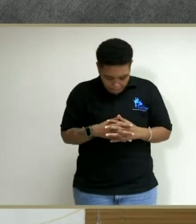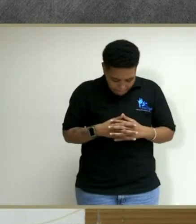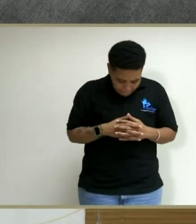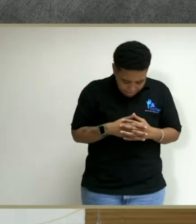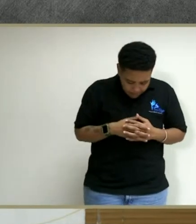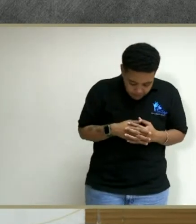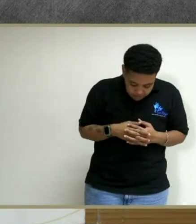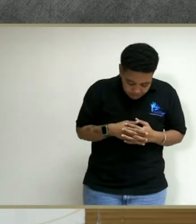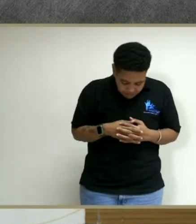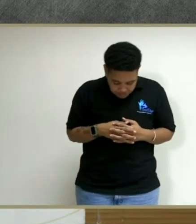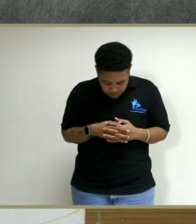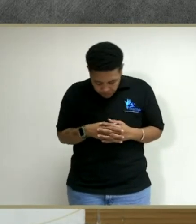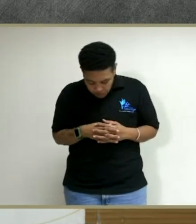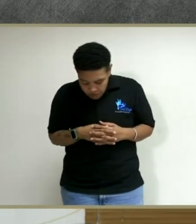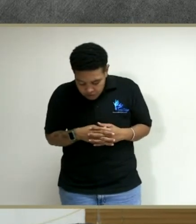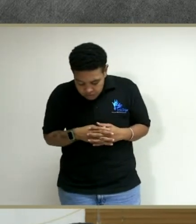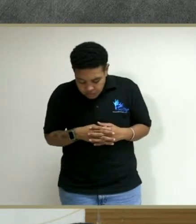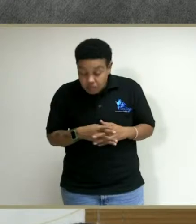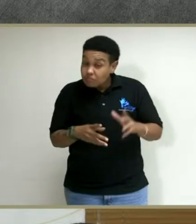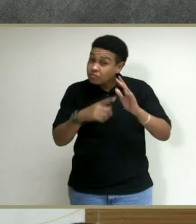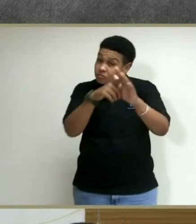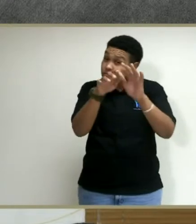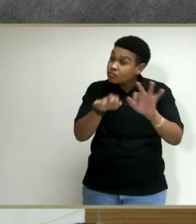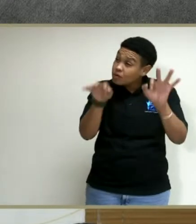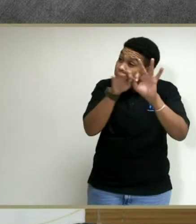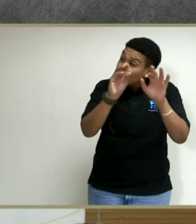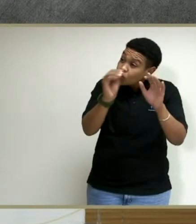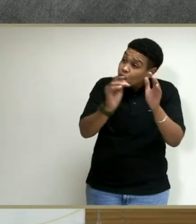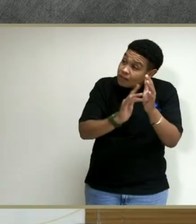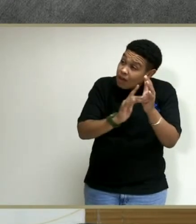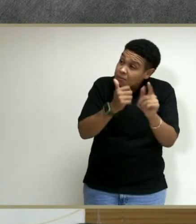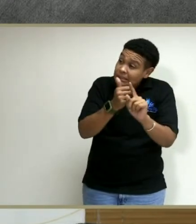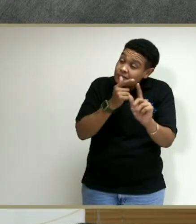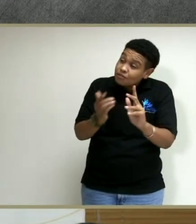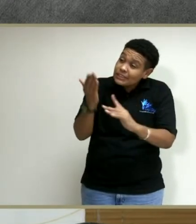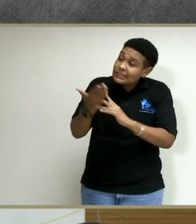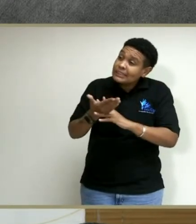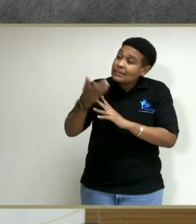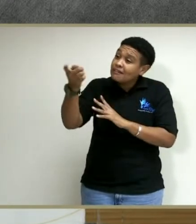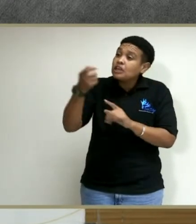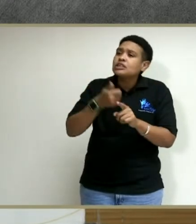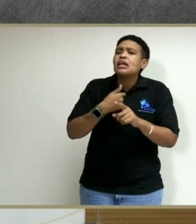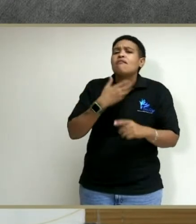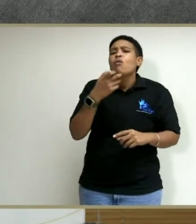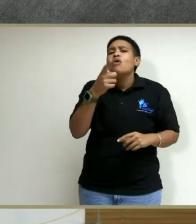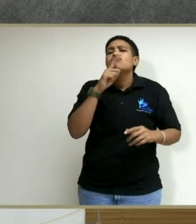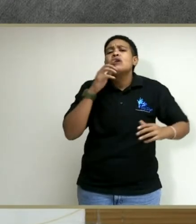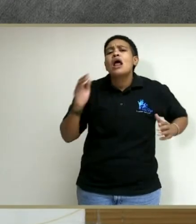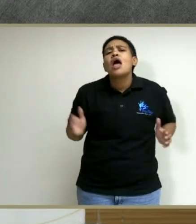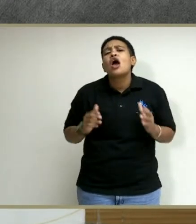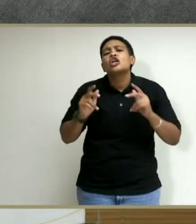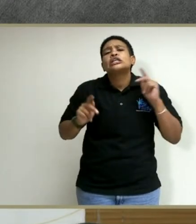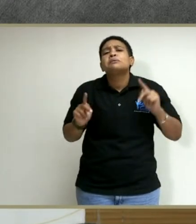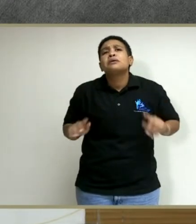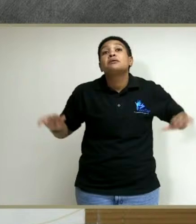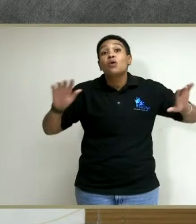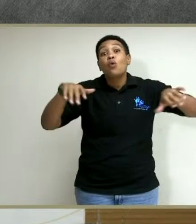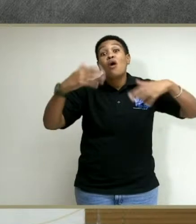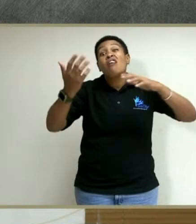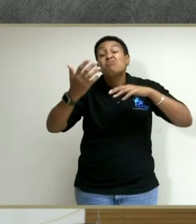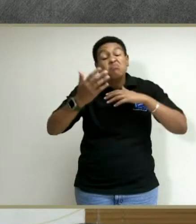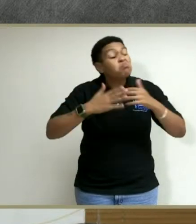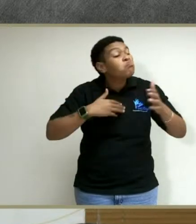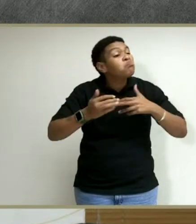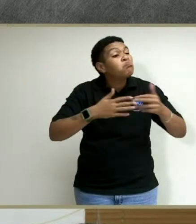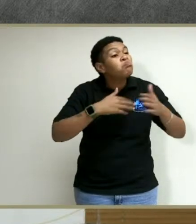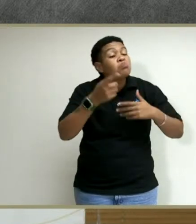Again, just to show the importance of the non-pharmaceutical interventions, and I just want to encourage persons that even though